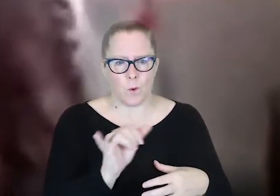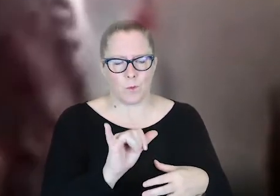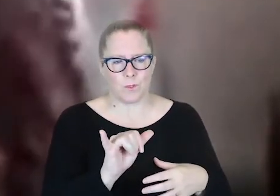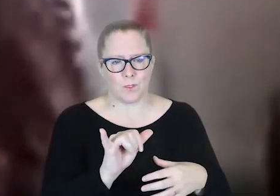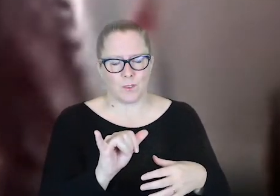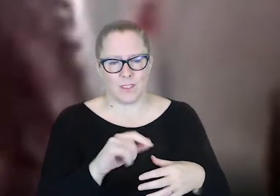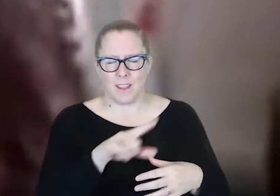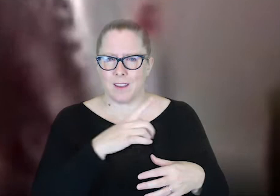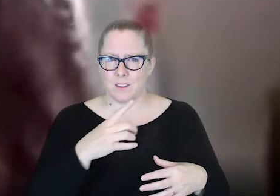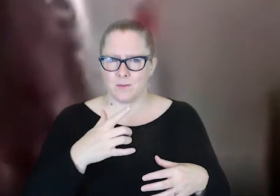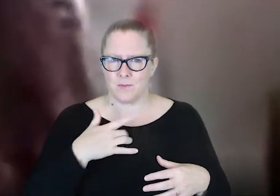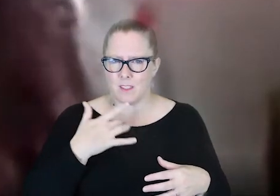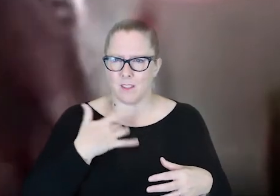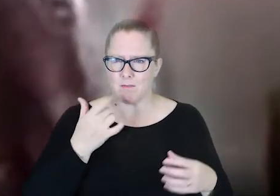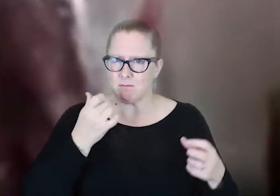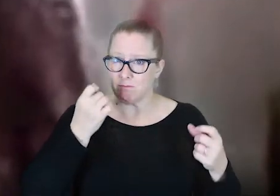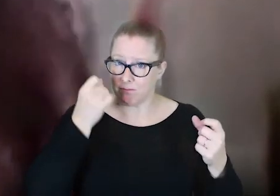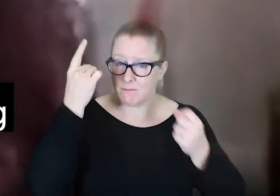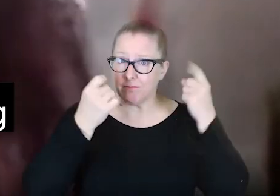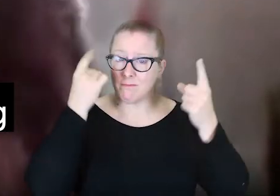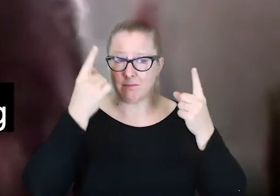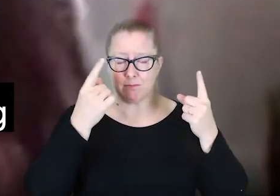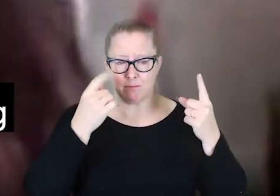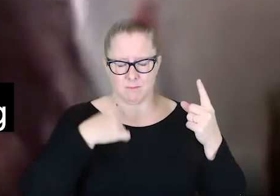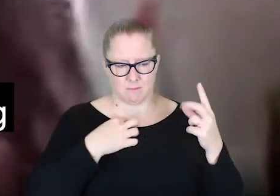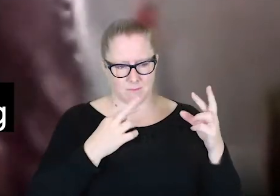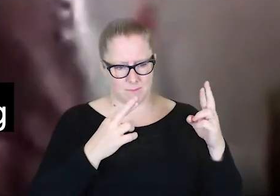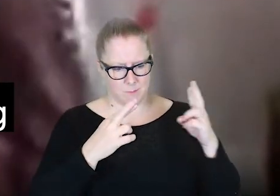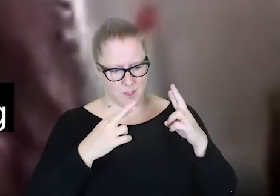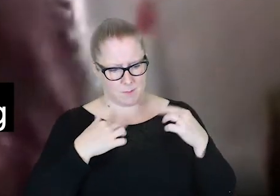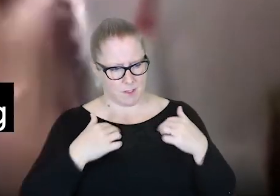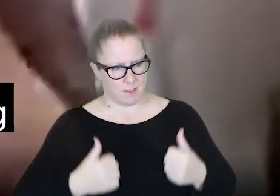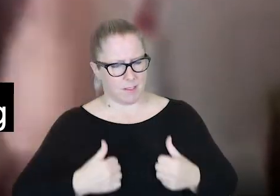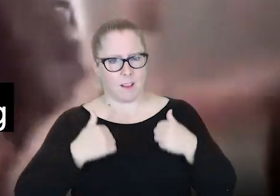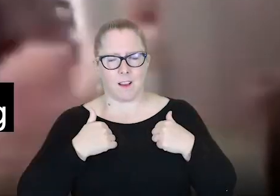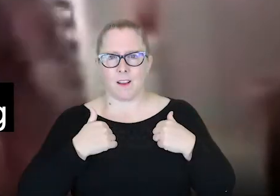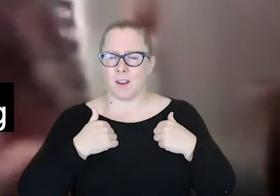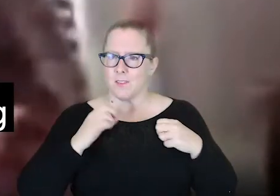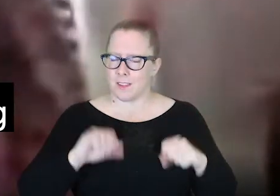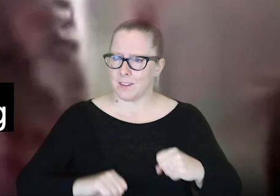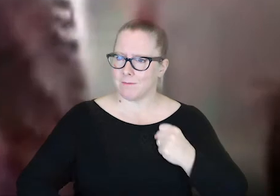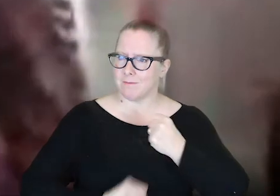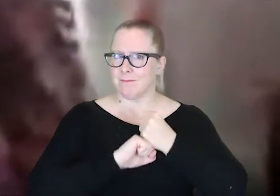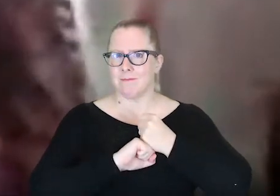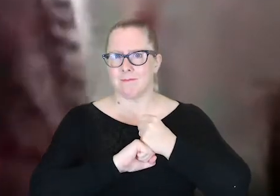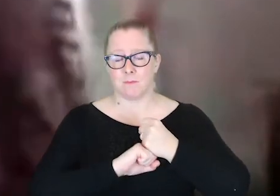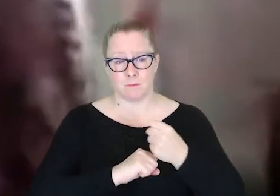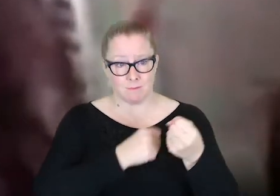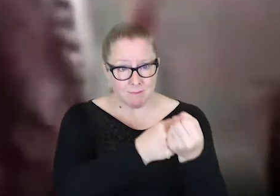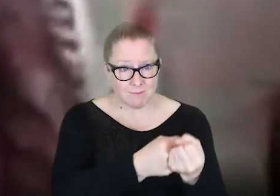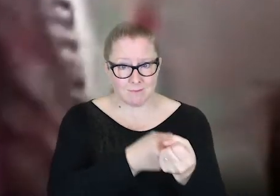on gender, on disability, on leadership, and they also get some understanding about